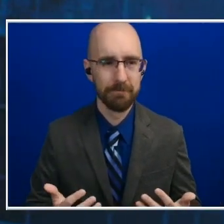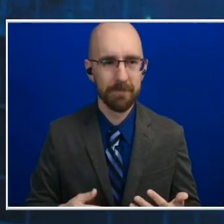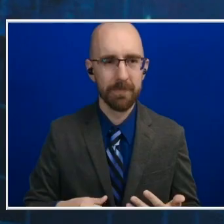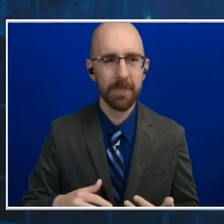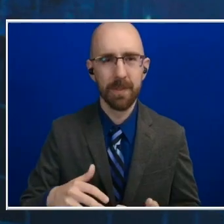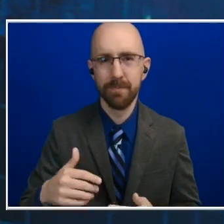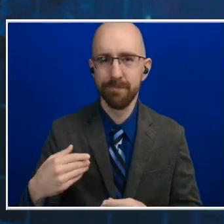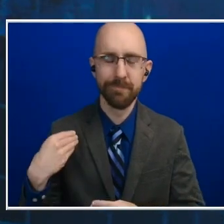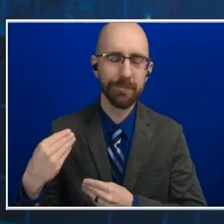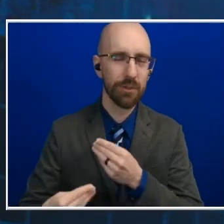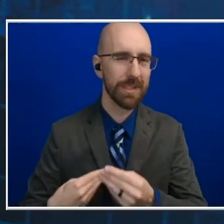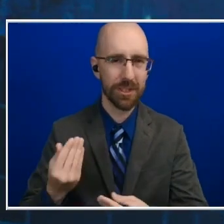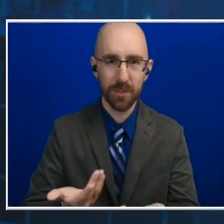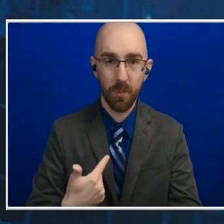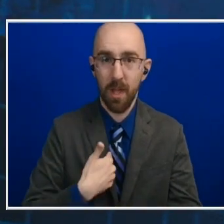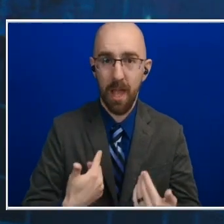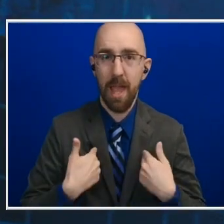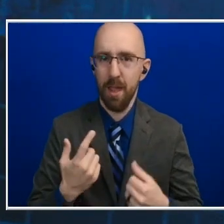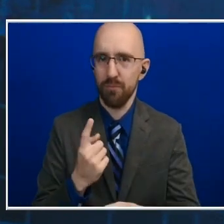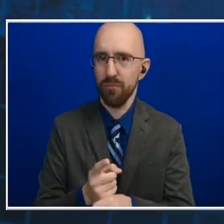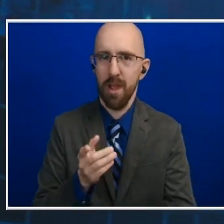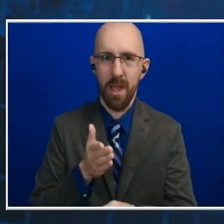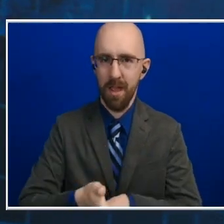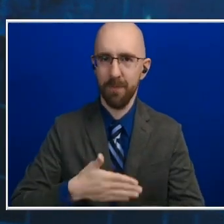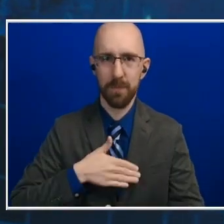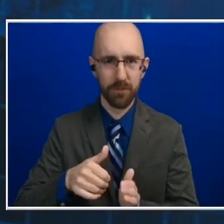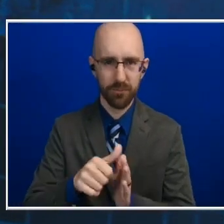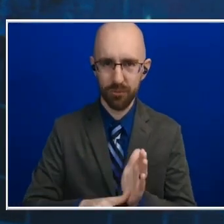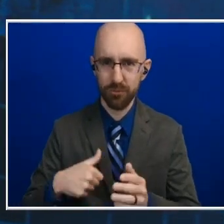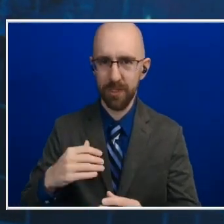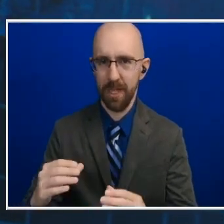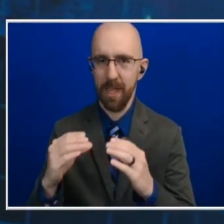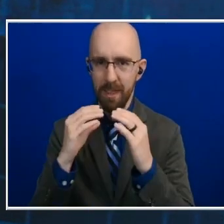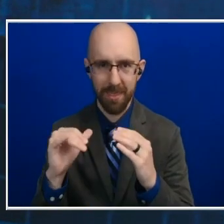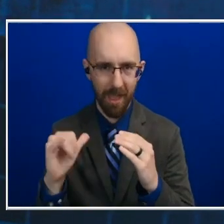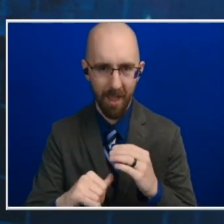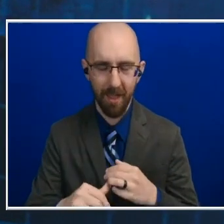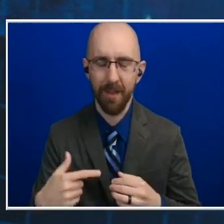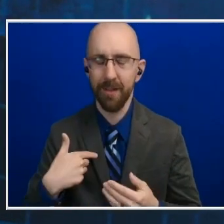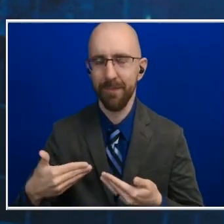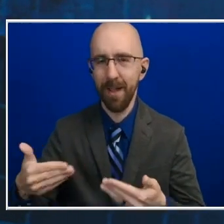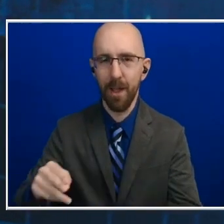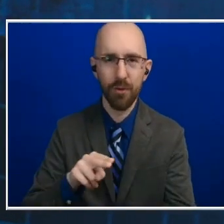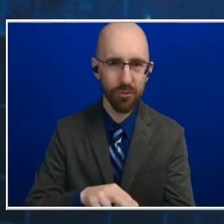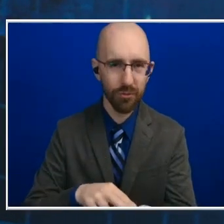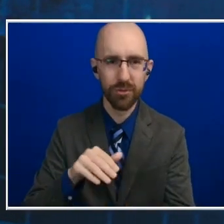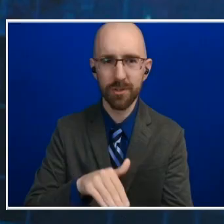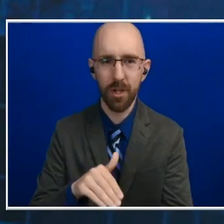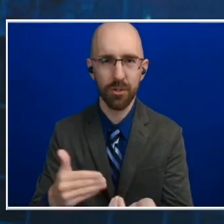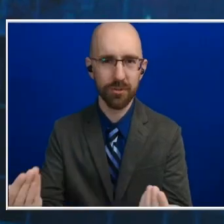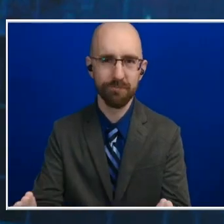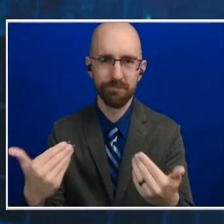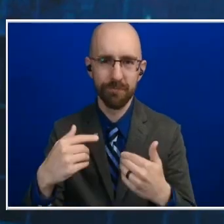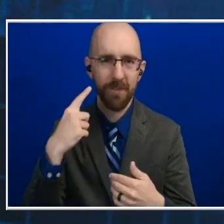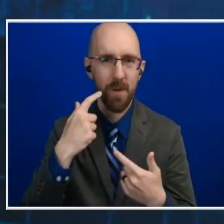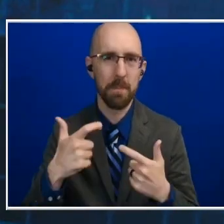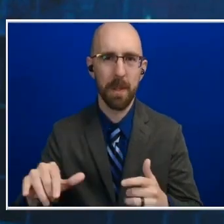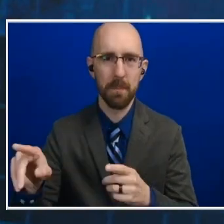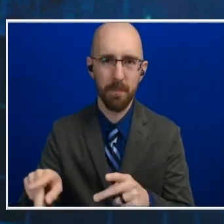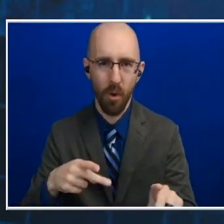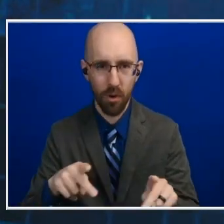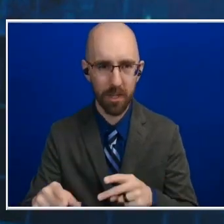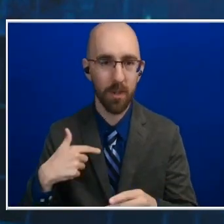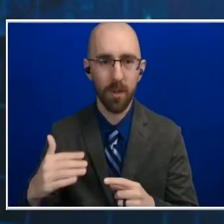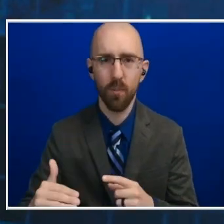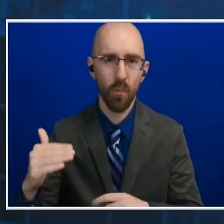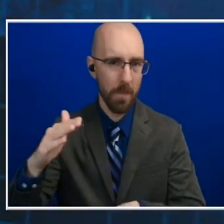I had right after my surgery. We invited all the nurses and the doctors over for a big party. We grew up on it and had all the